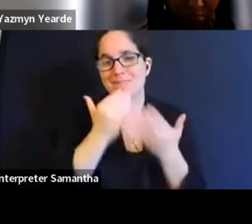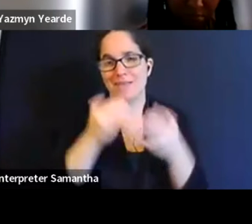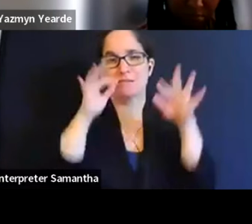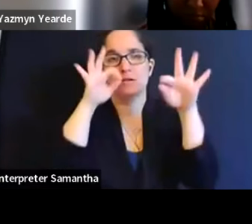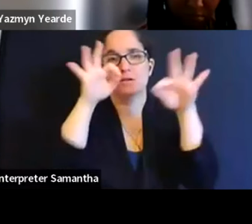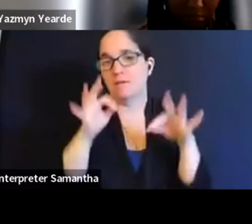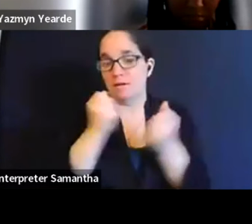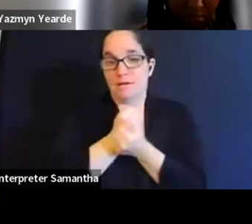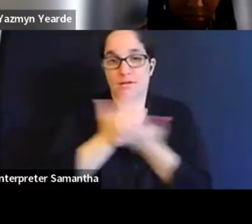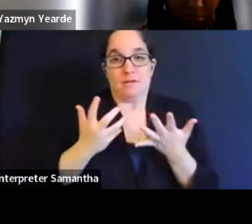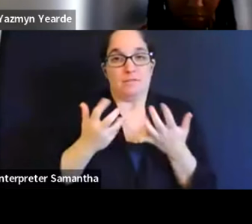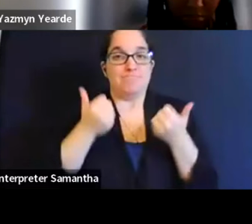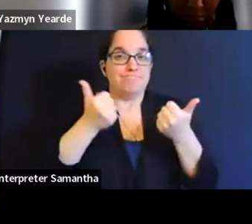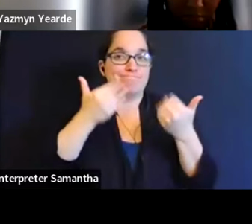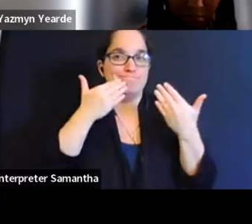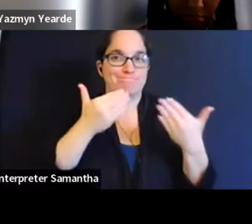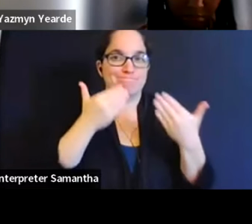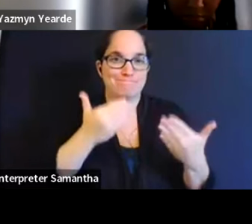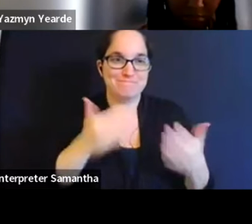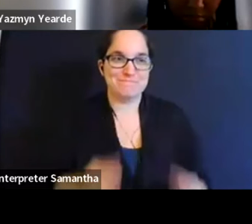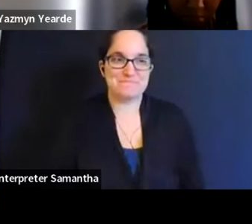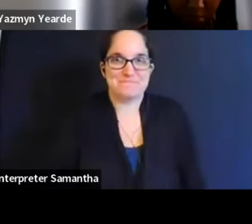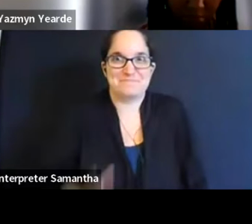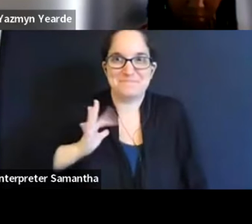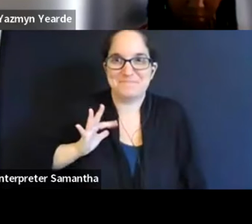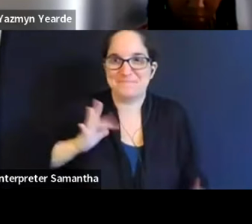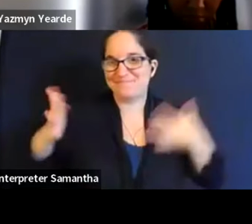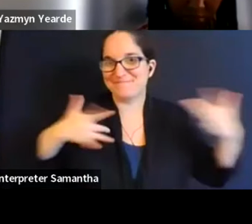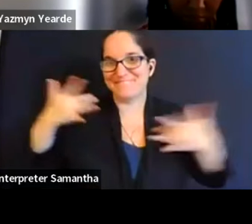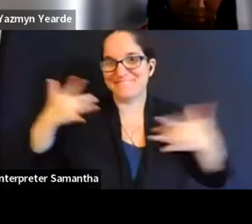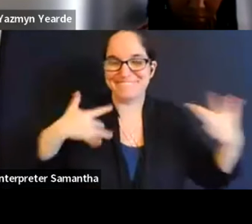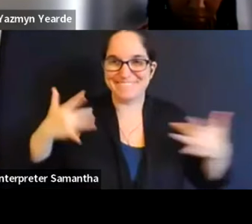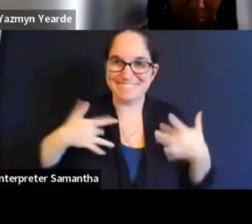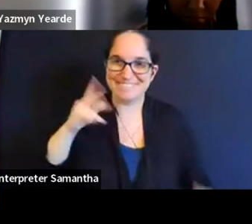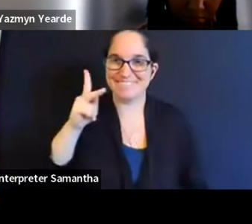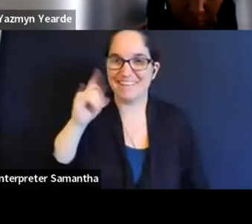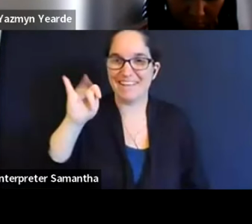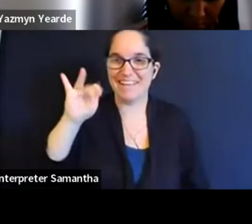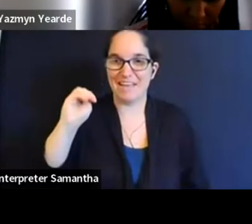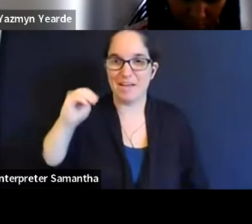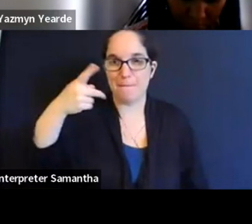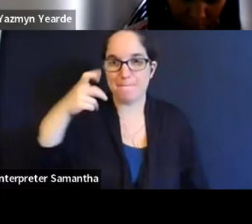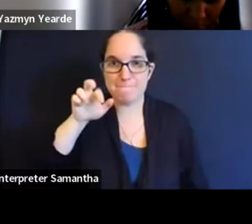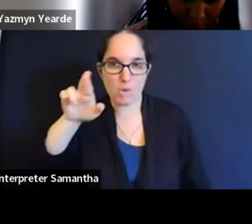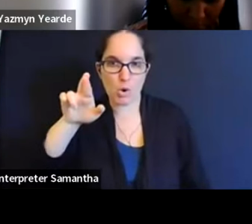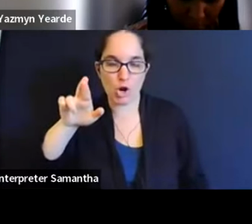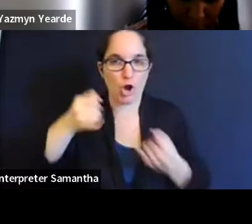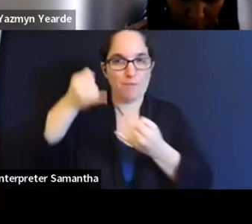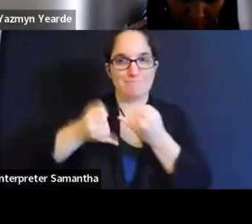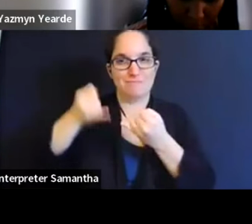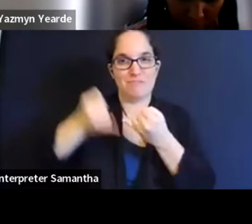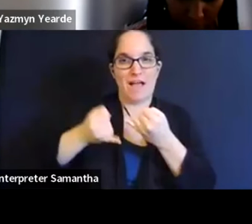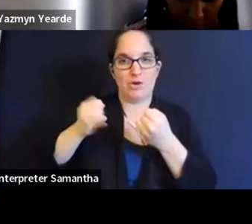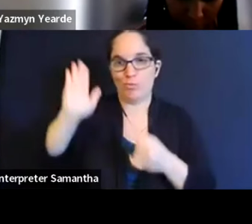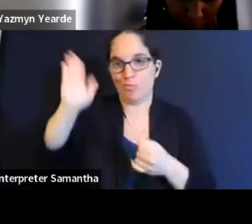Absolutely. So thank you, everyone. I'm super excited to present Kim Porter to you, our last talk. So